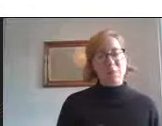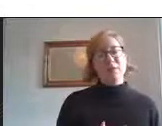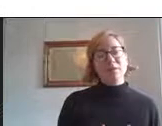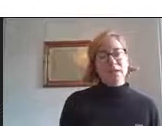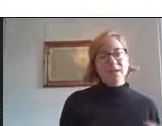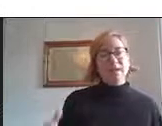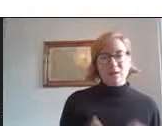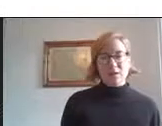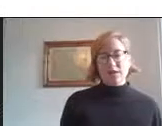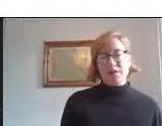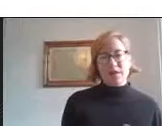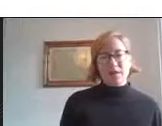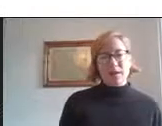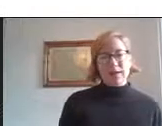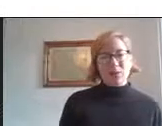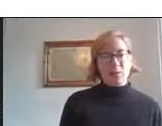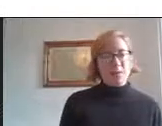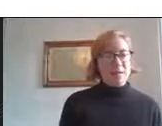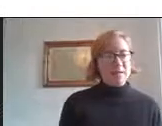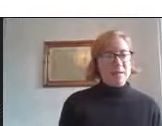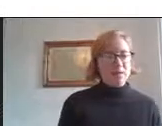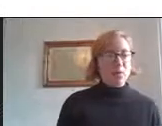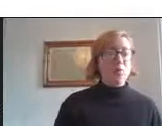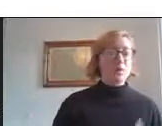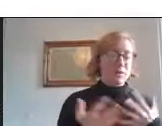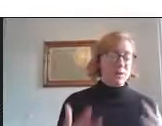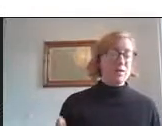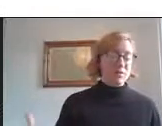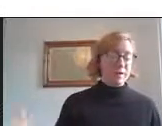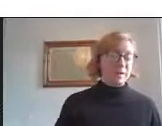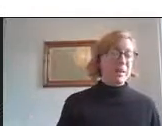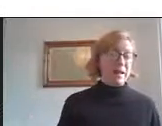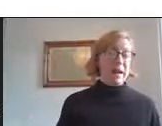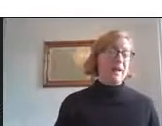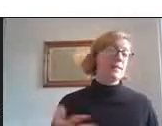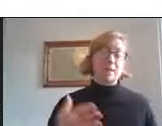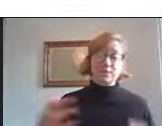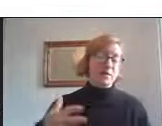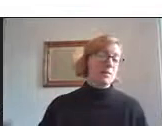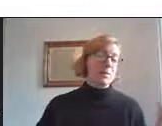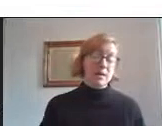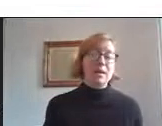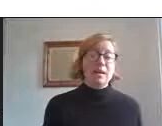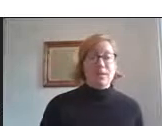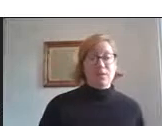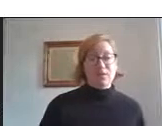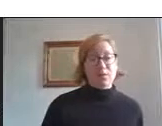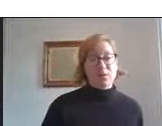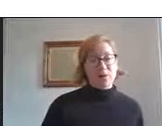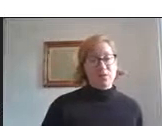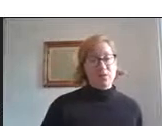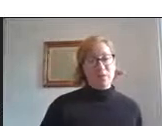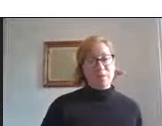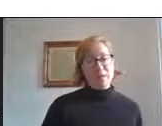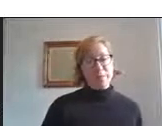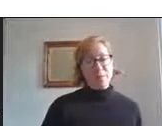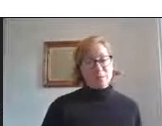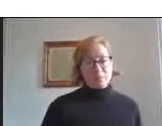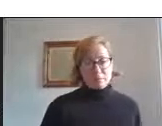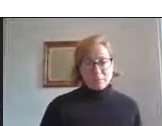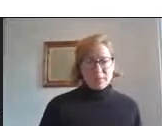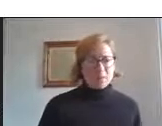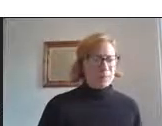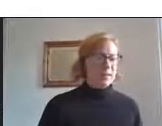and family members can come to network meetings, or giving really clear handouts that can be given to everyone else in the